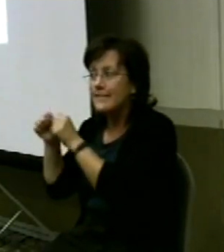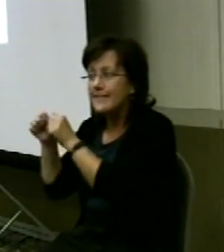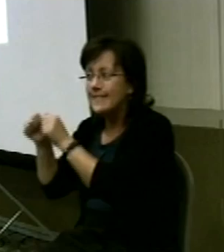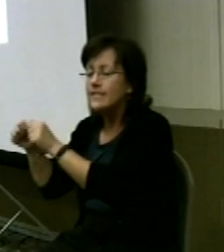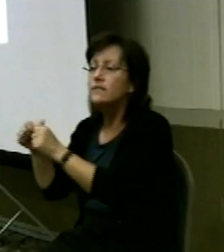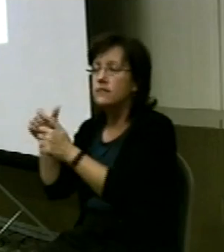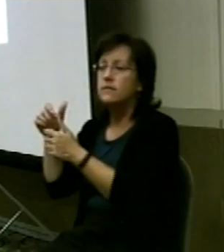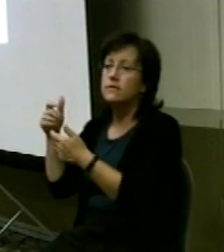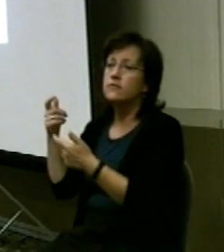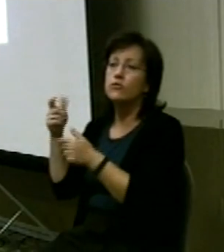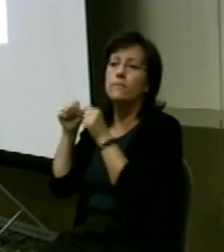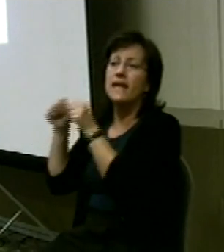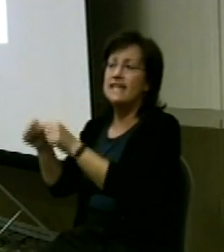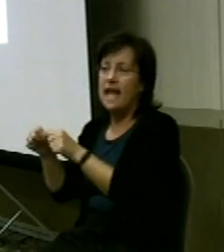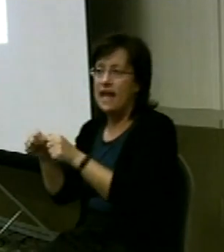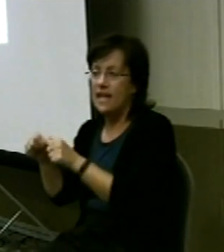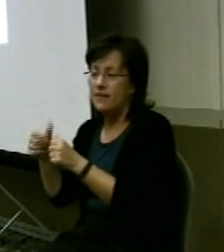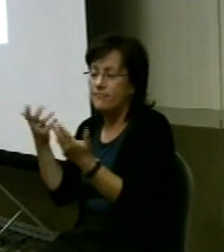classroom.